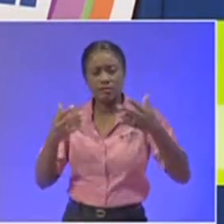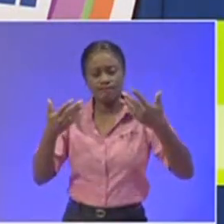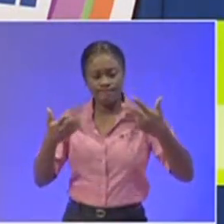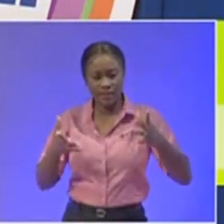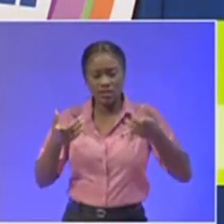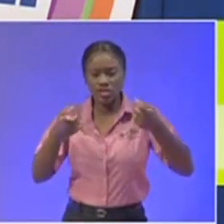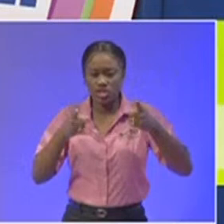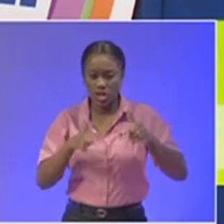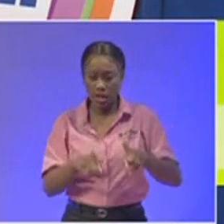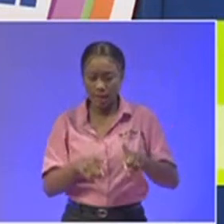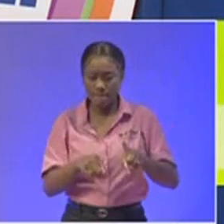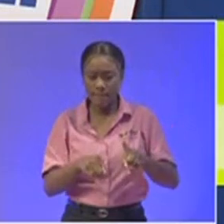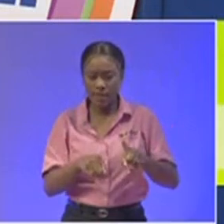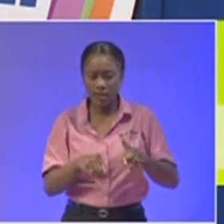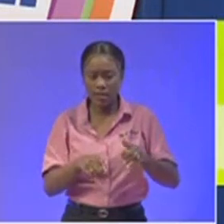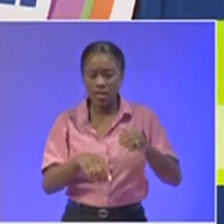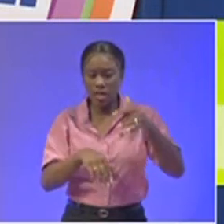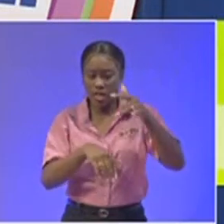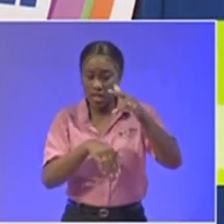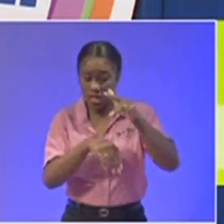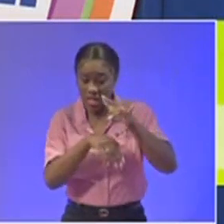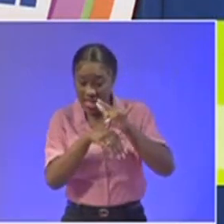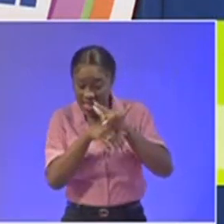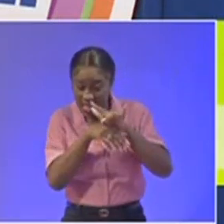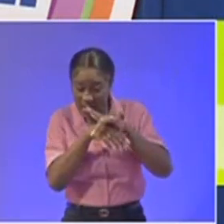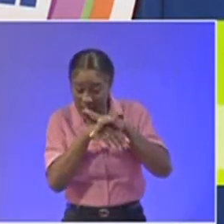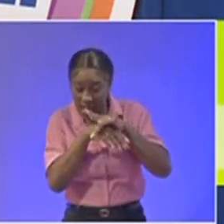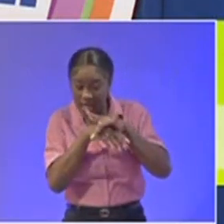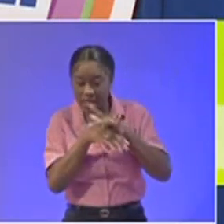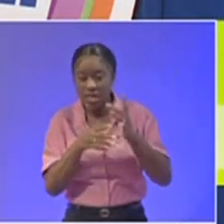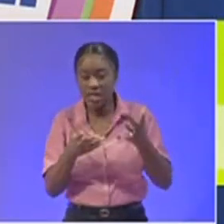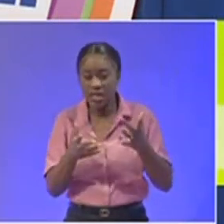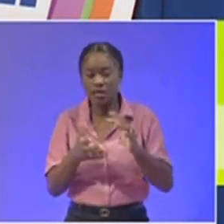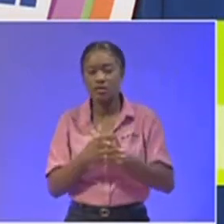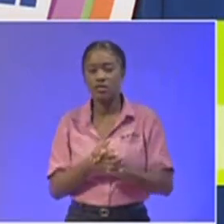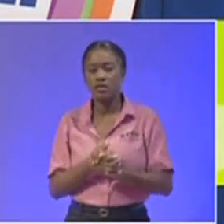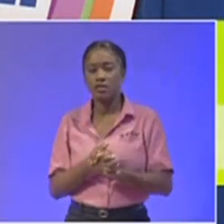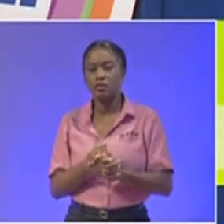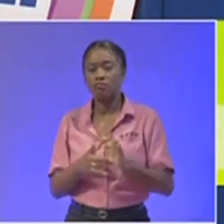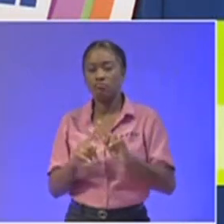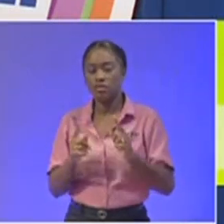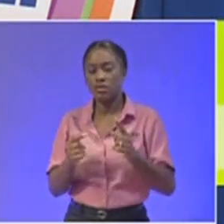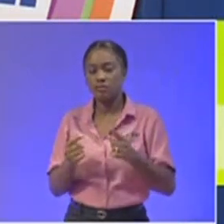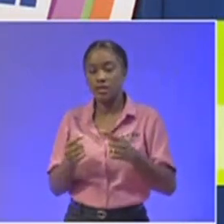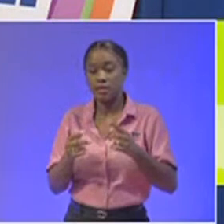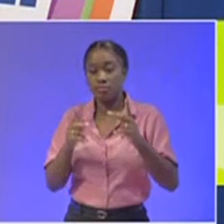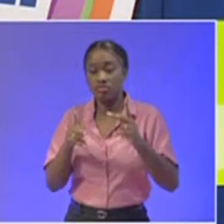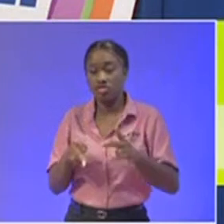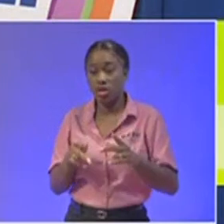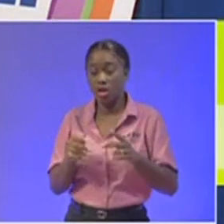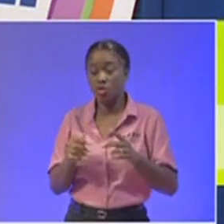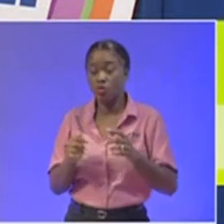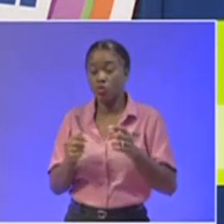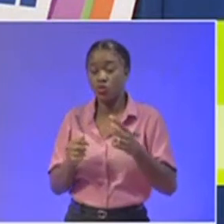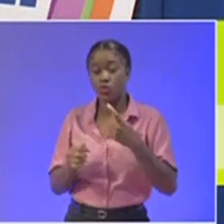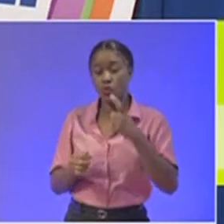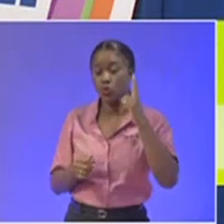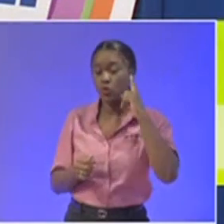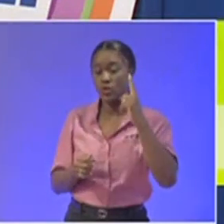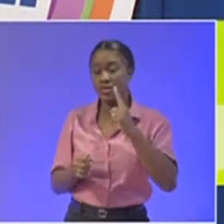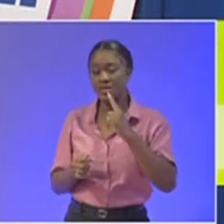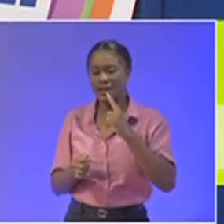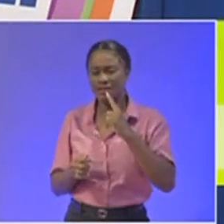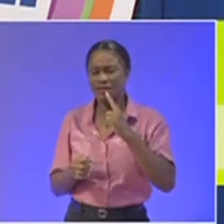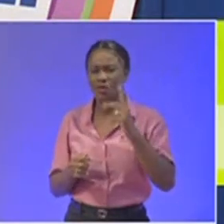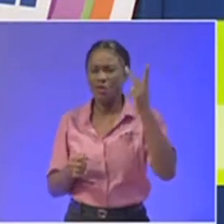intervention, as opposed to a child who has hearing difficulty and you have a parent or a teacher